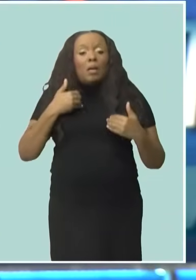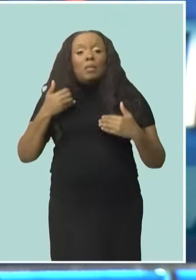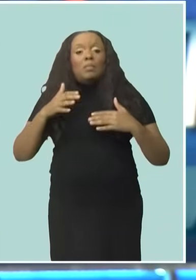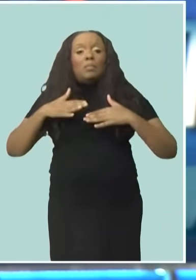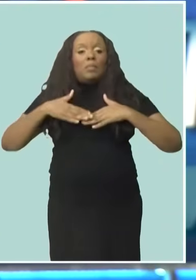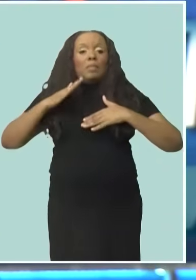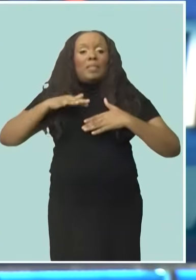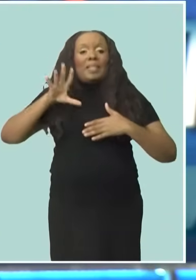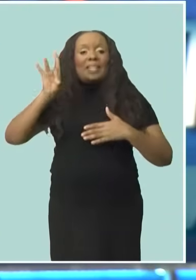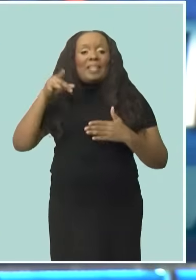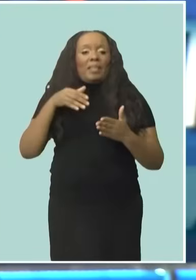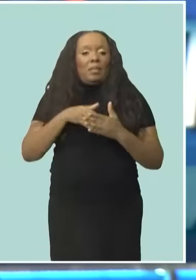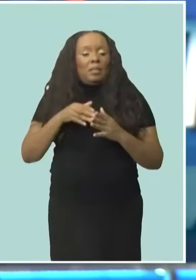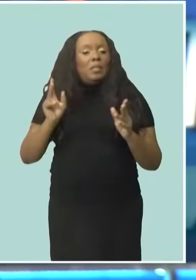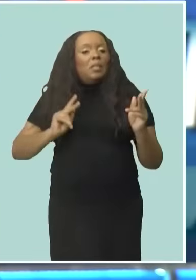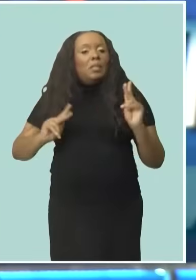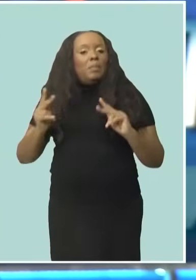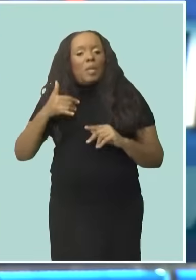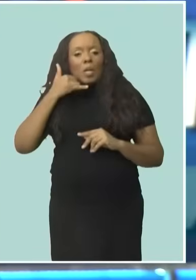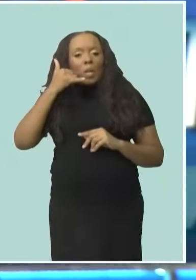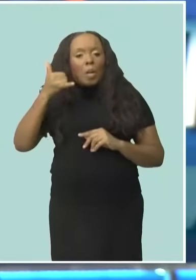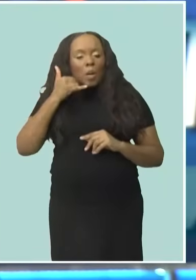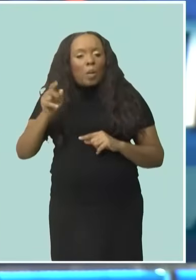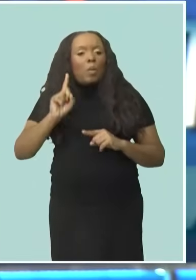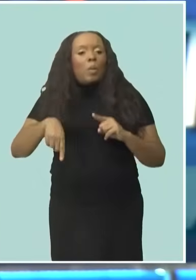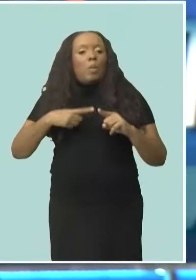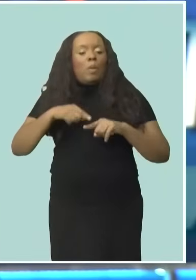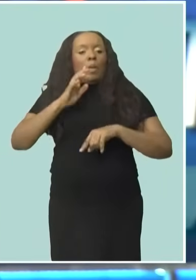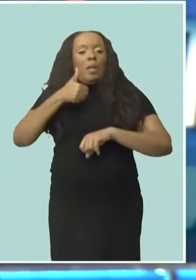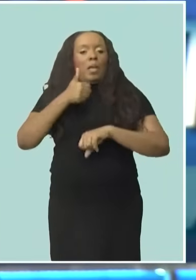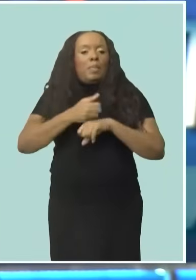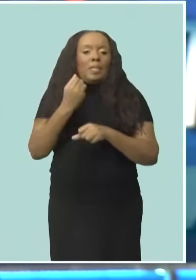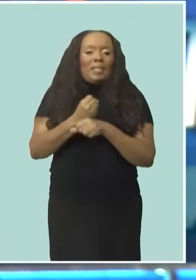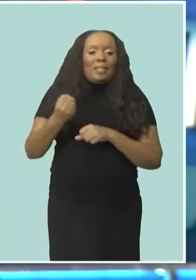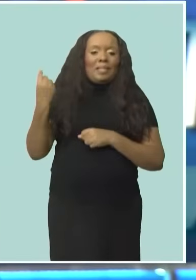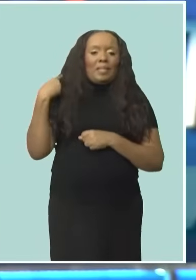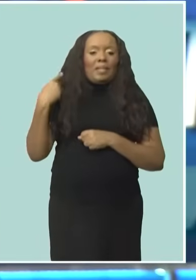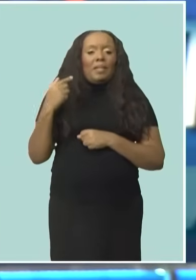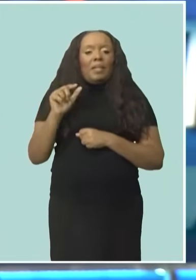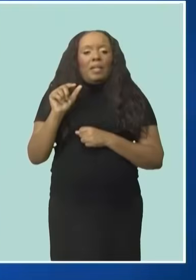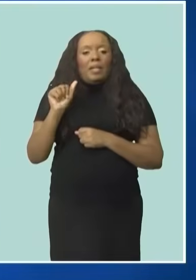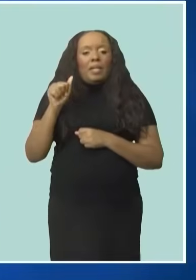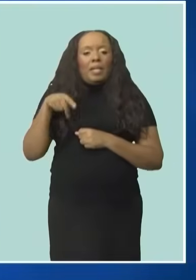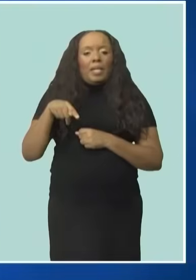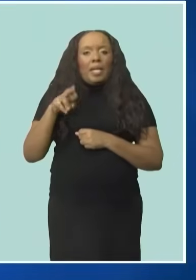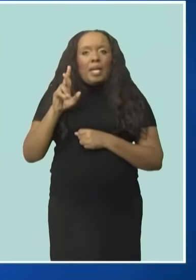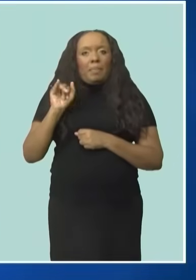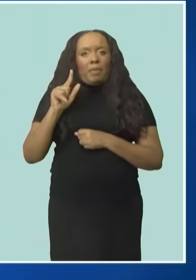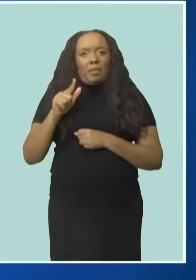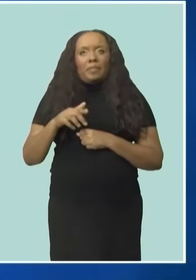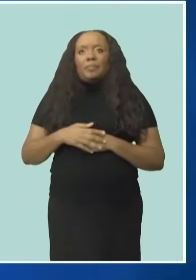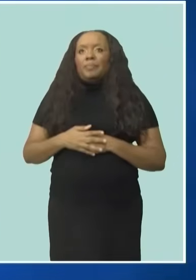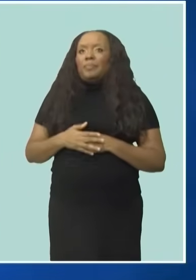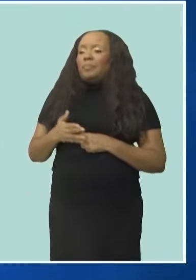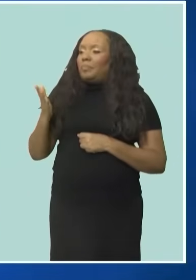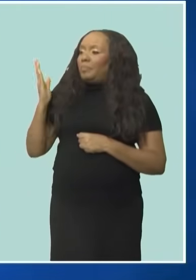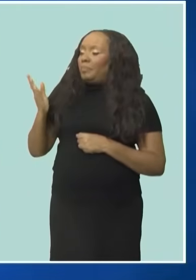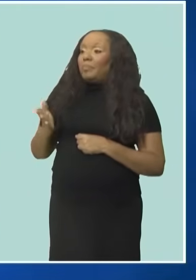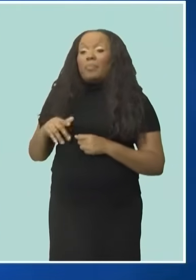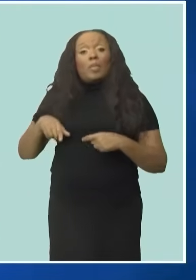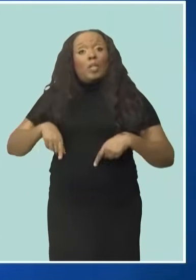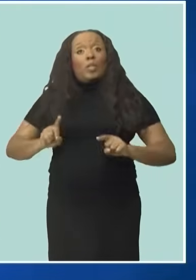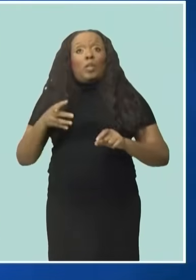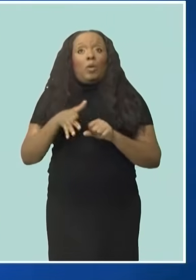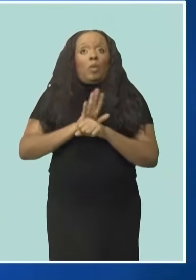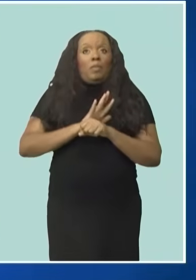of 8,000 calls since its implementation back in April of 2024. During the COVID-19 pandemic, a lot of people, and it